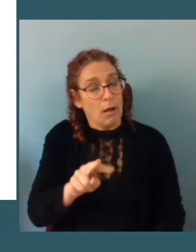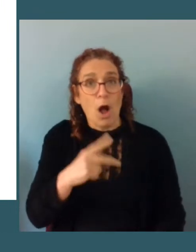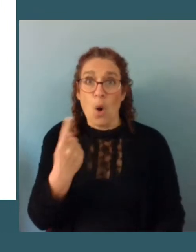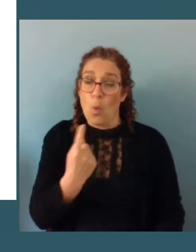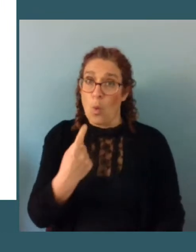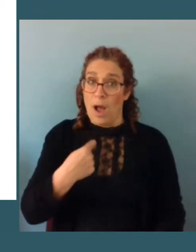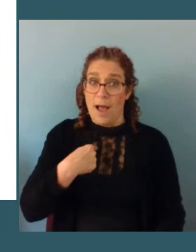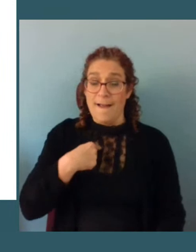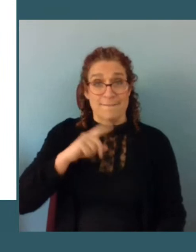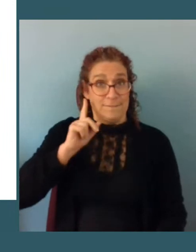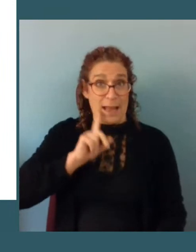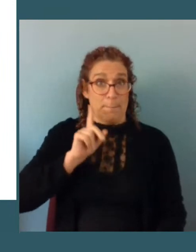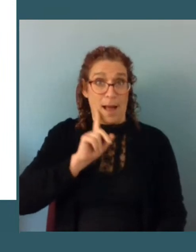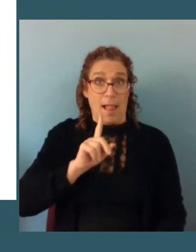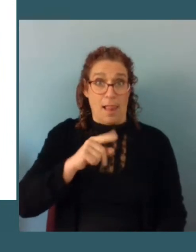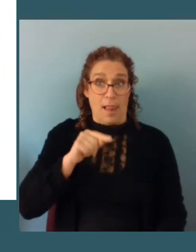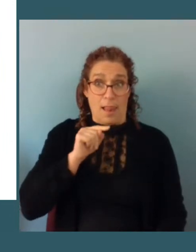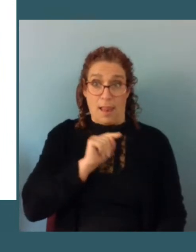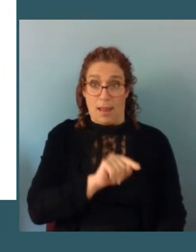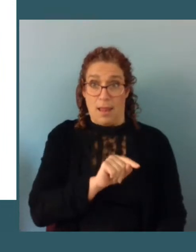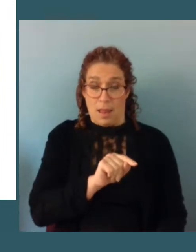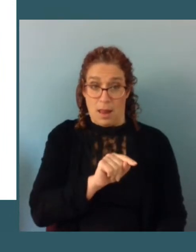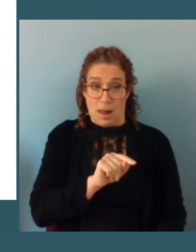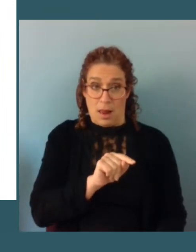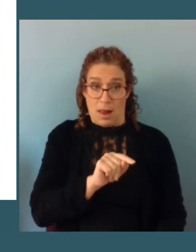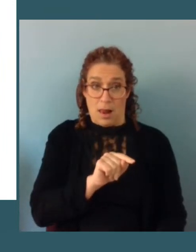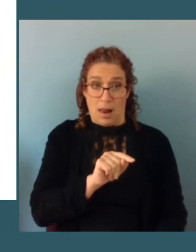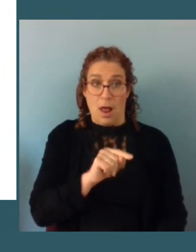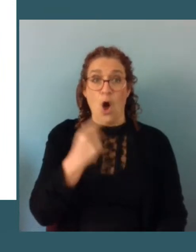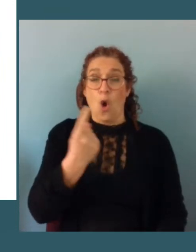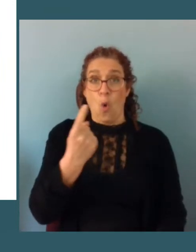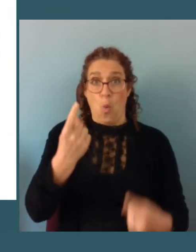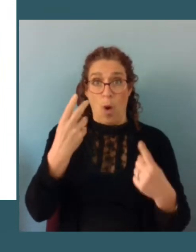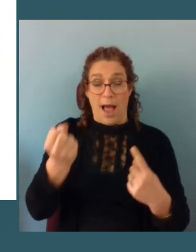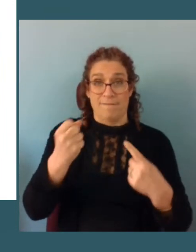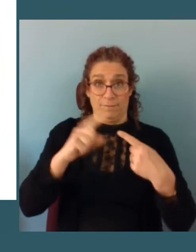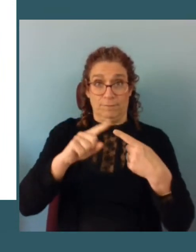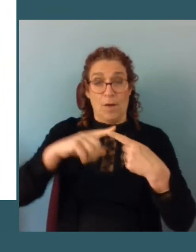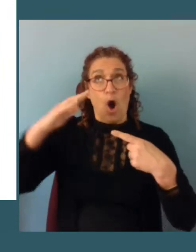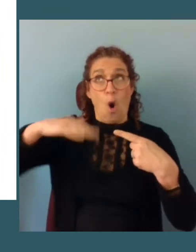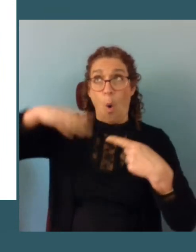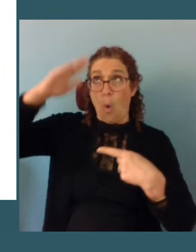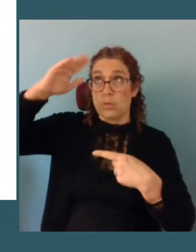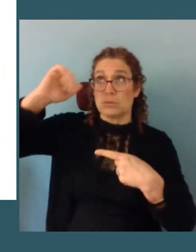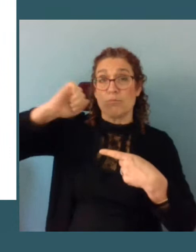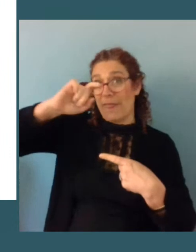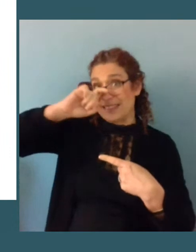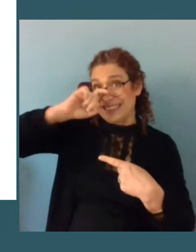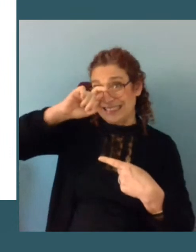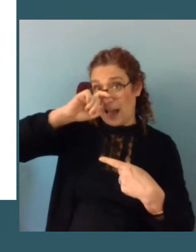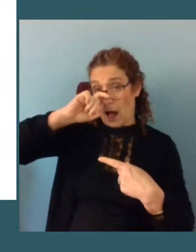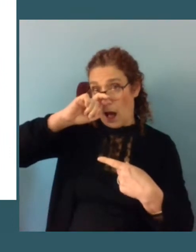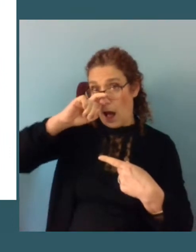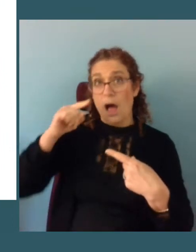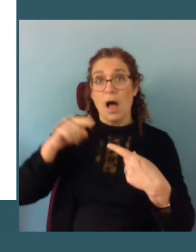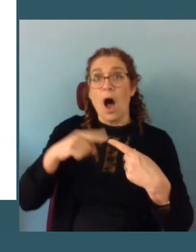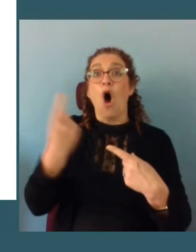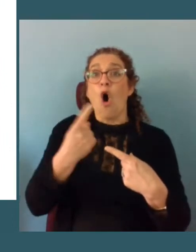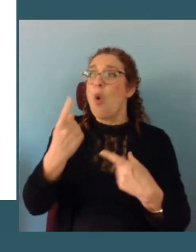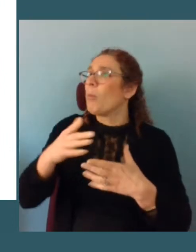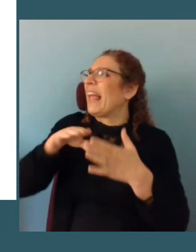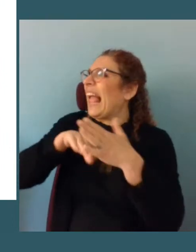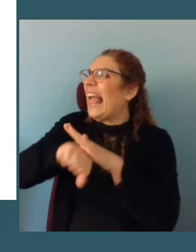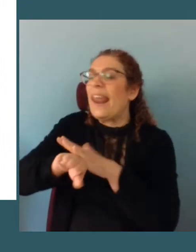gender, having older siblings, and provision of daycare exposure in